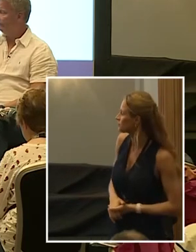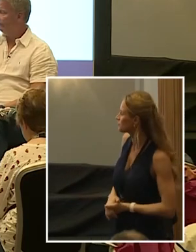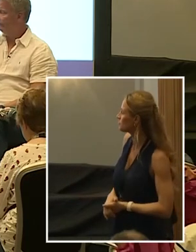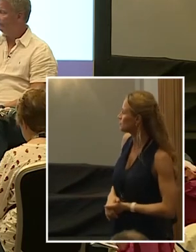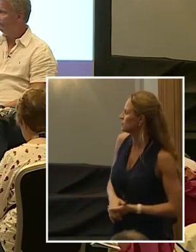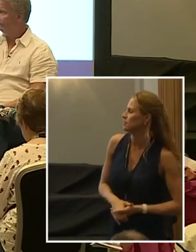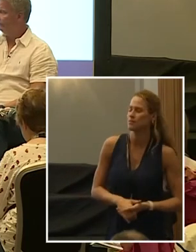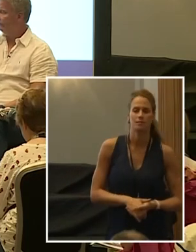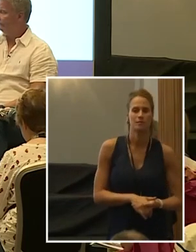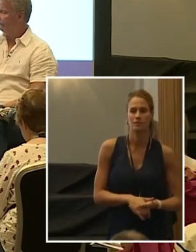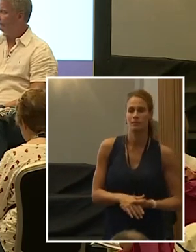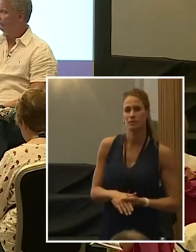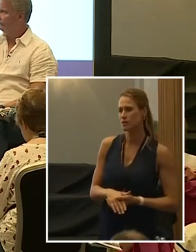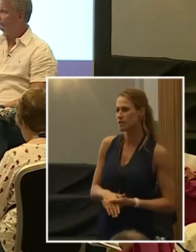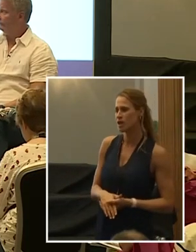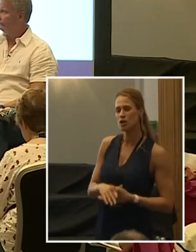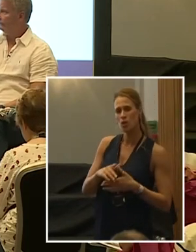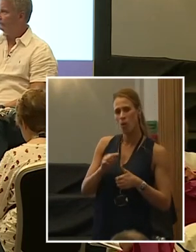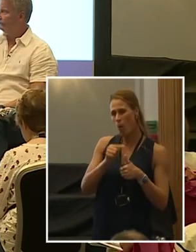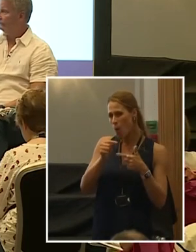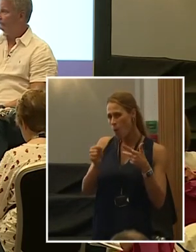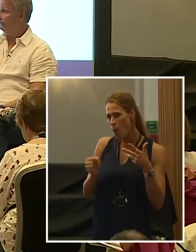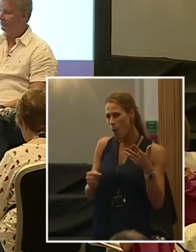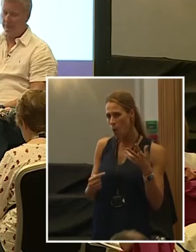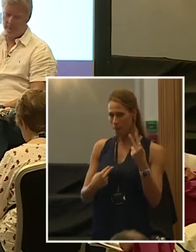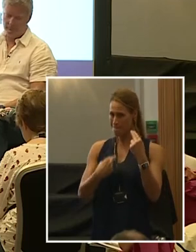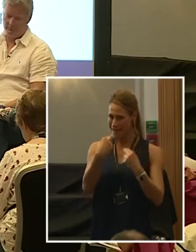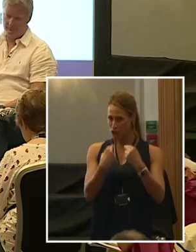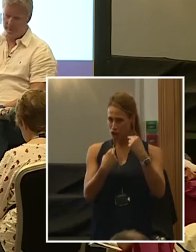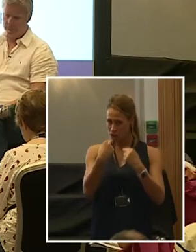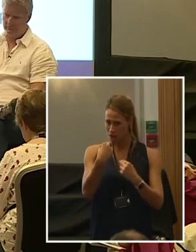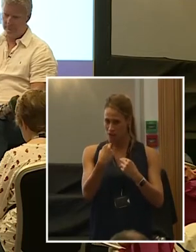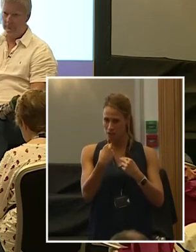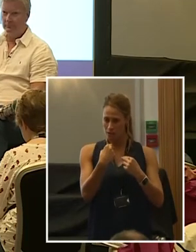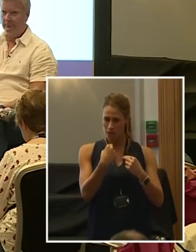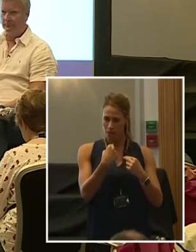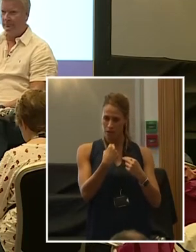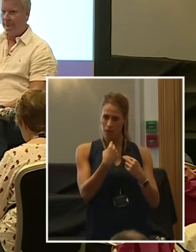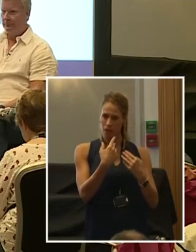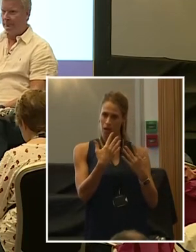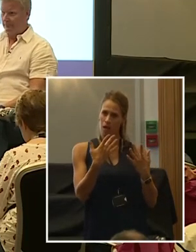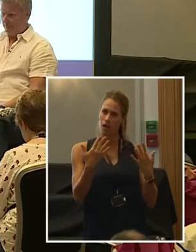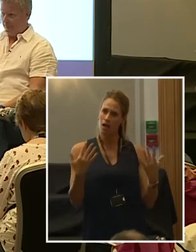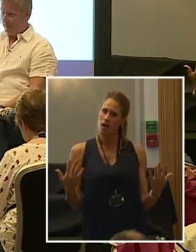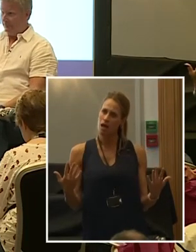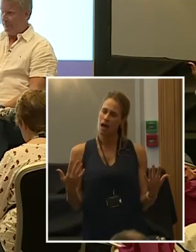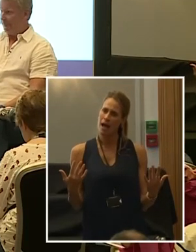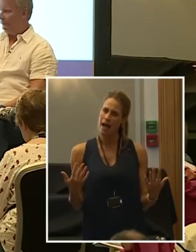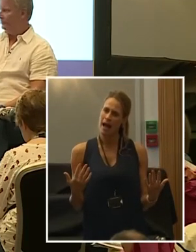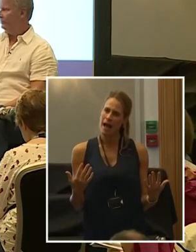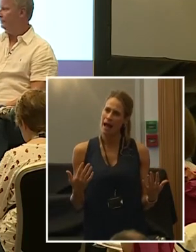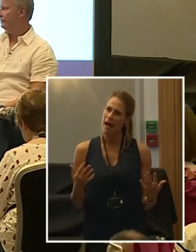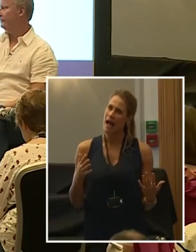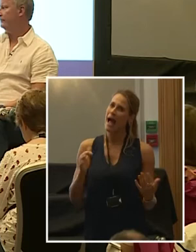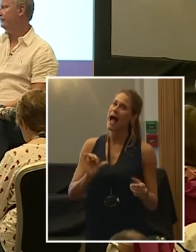in his talk all of the measures and things. How often do you do that sort of battery of tests?